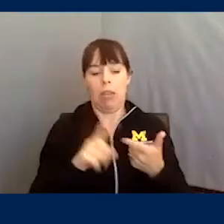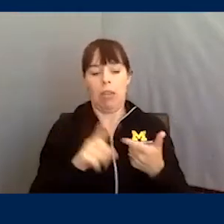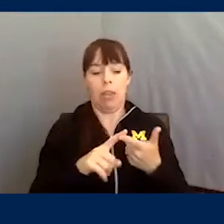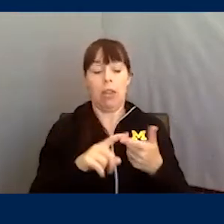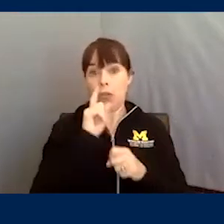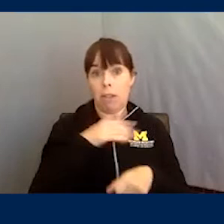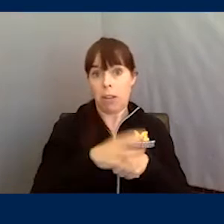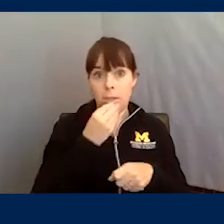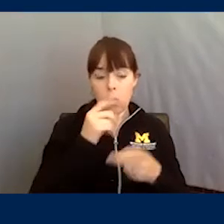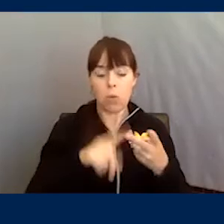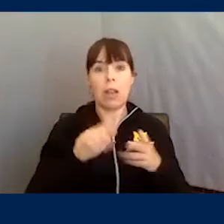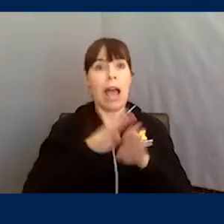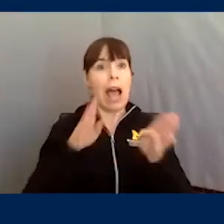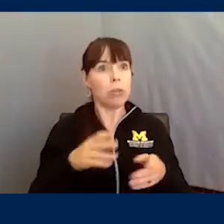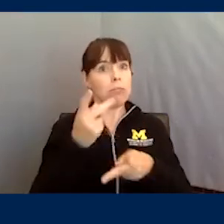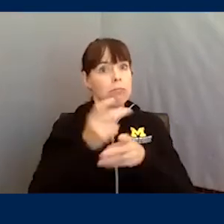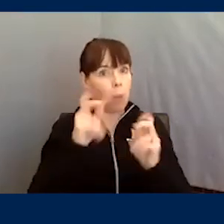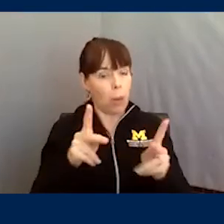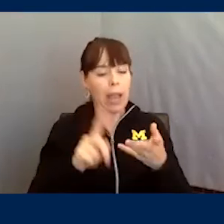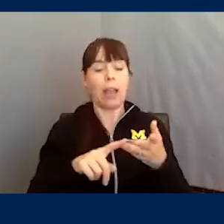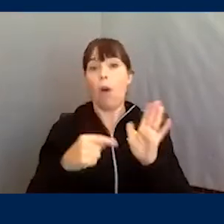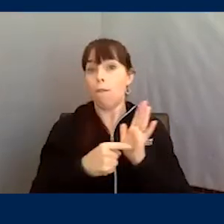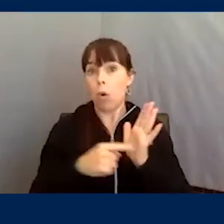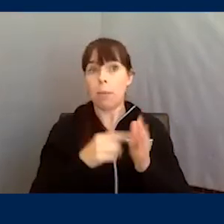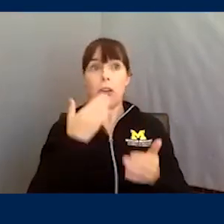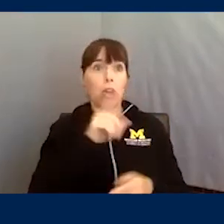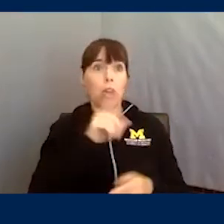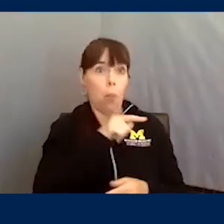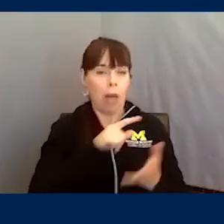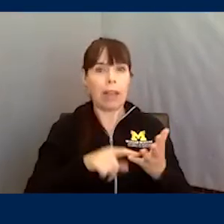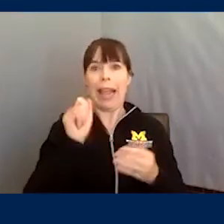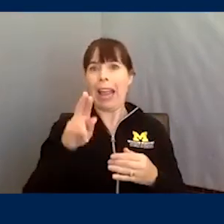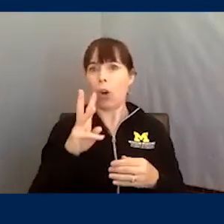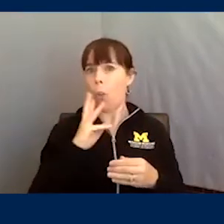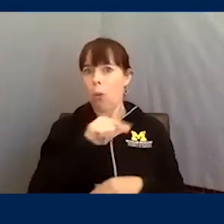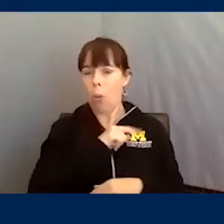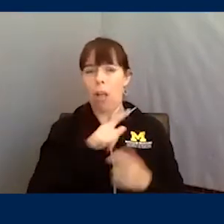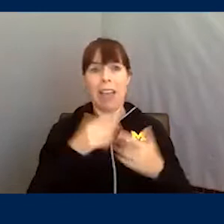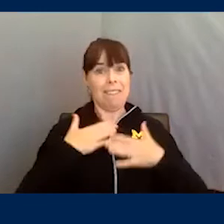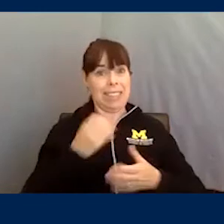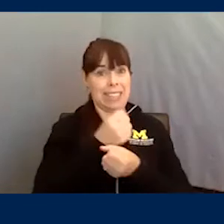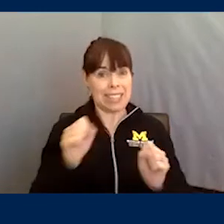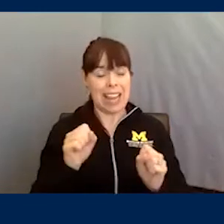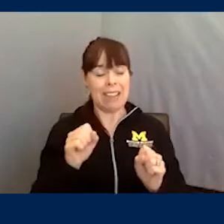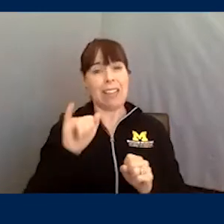security, housing security, affordability and quality, air and water quality, physical safety, which